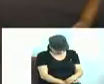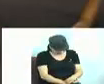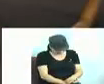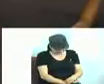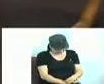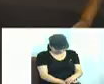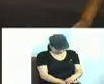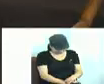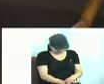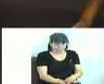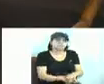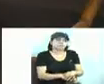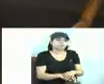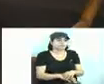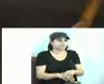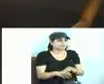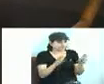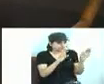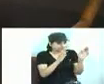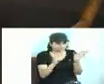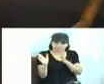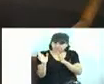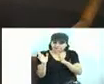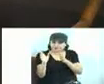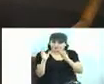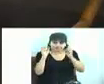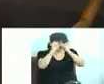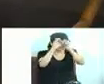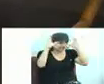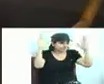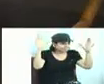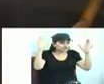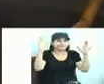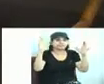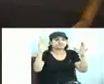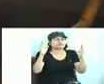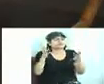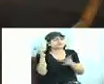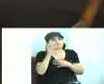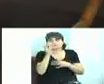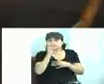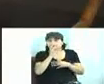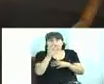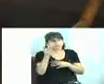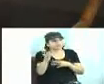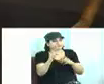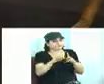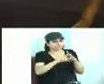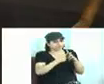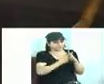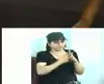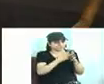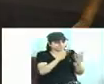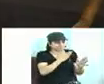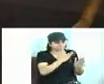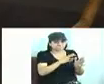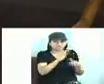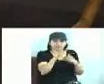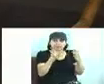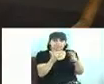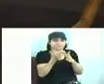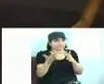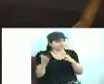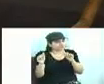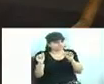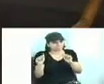Are you ready to imagine? Yes. I mean, my goodness, after those two opening songs, all things